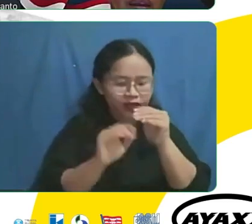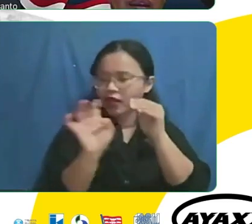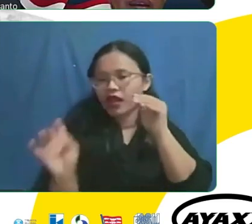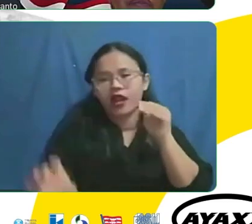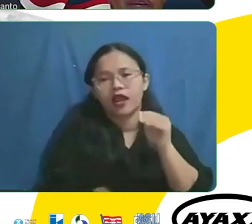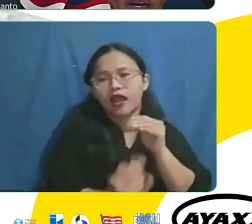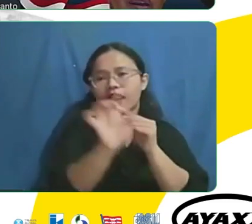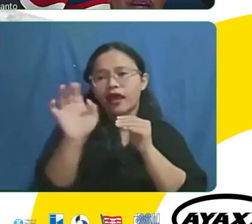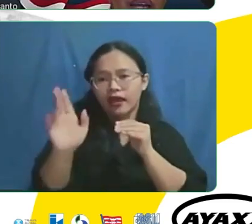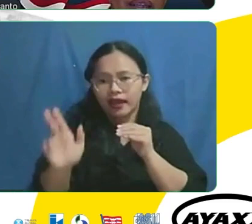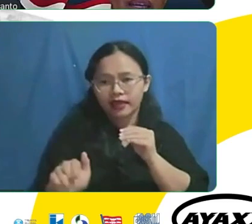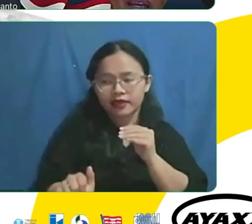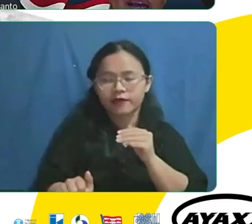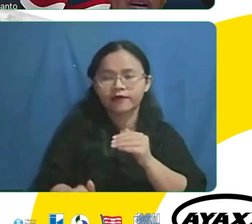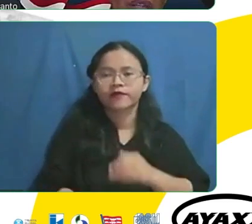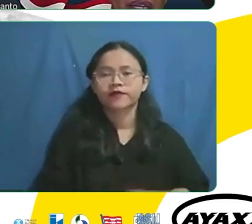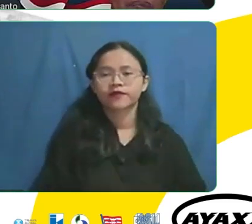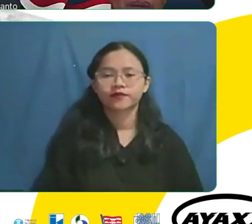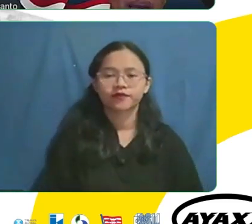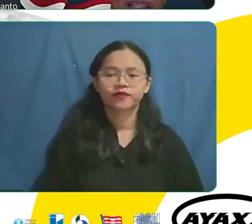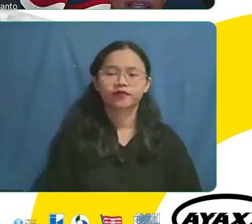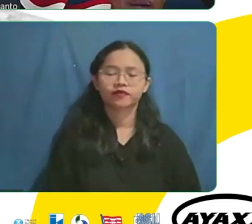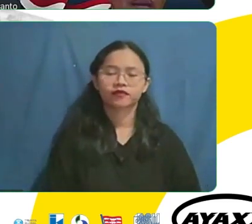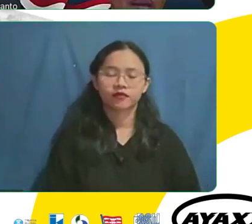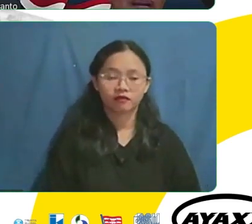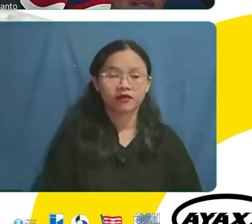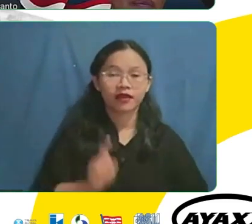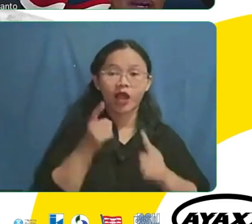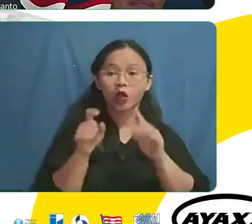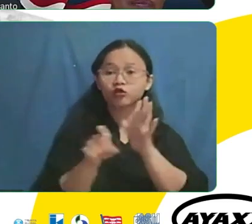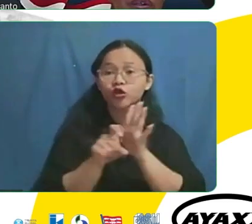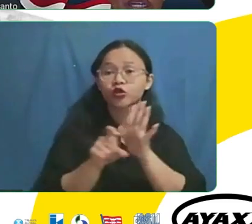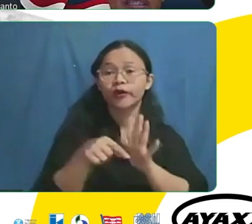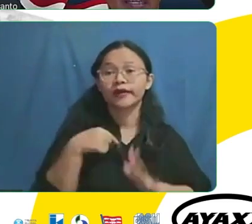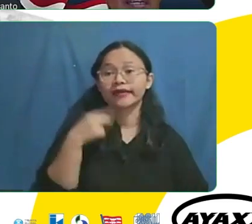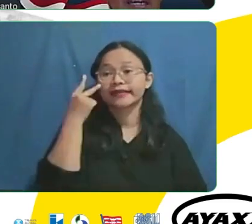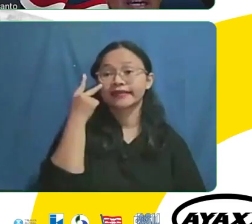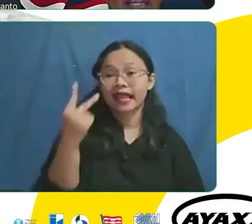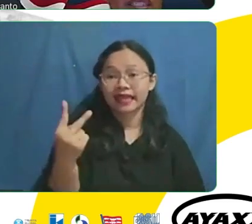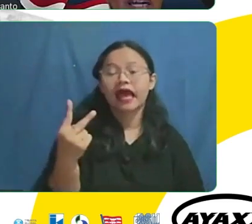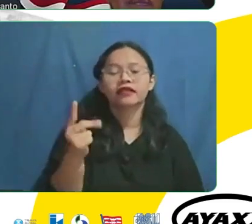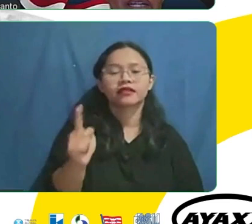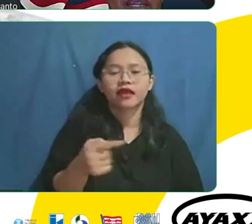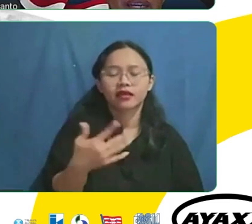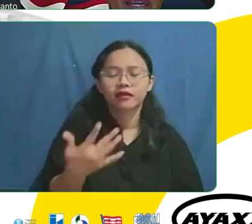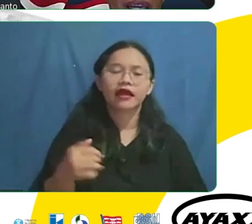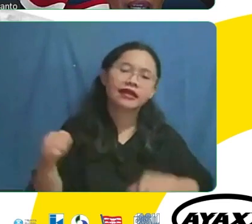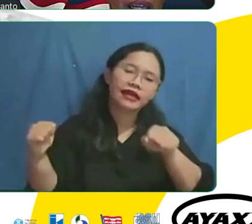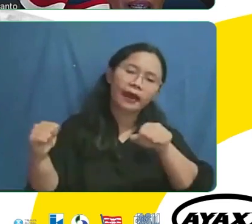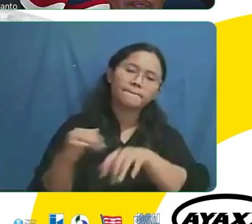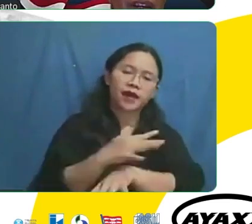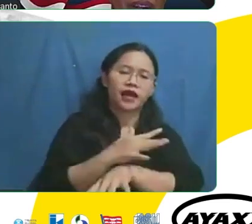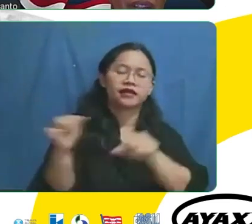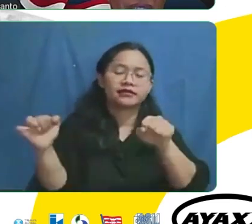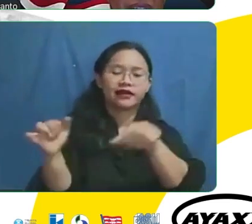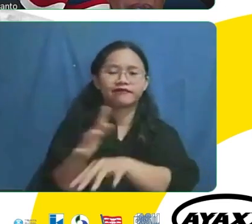if we look at how the health impact from the air pollution, let's start with the